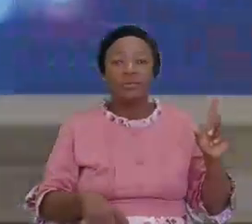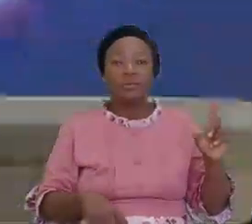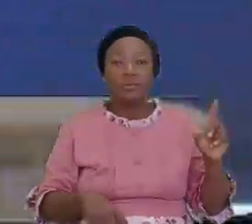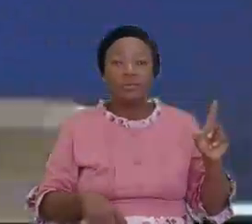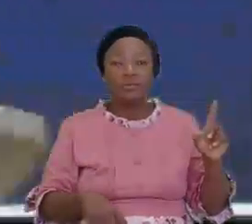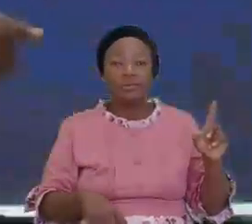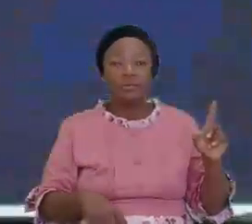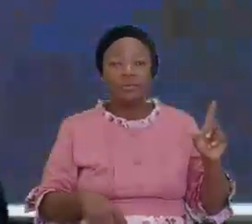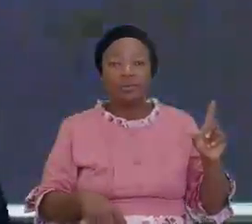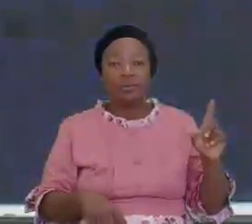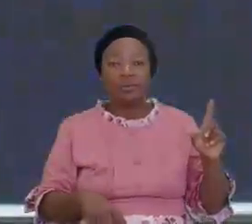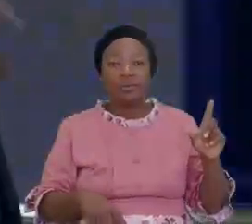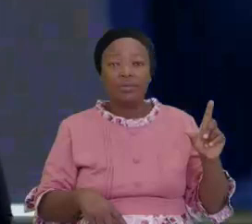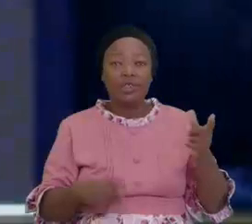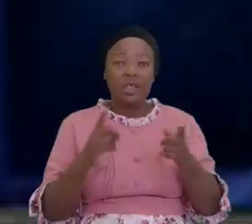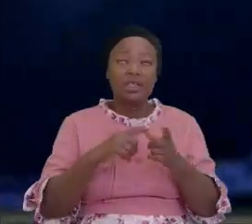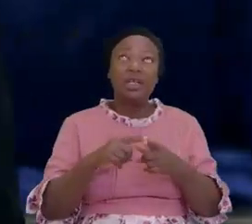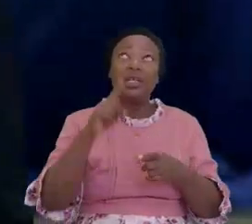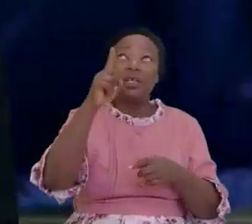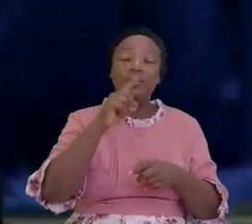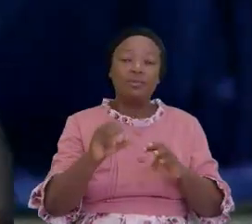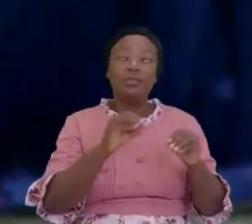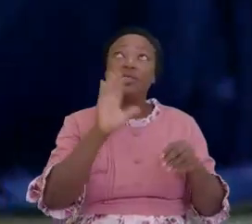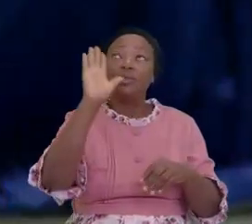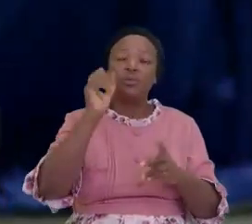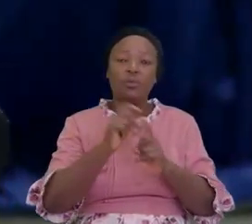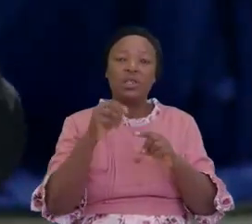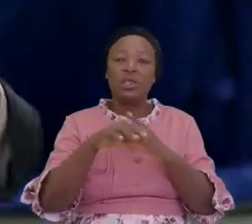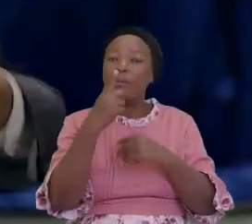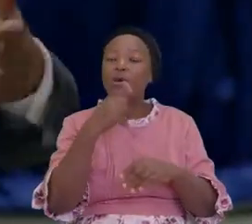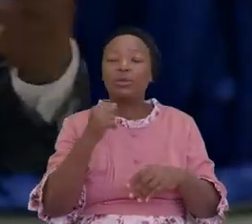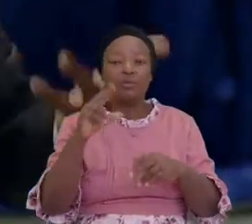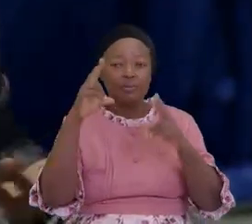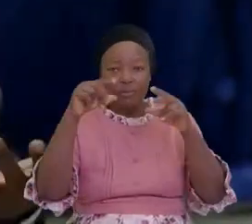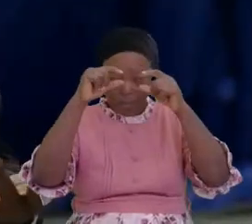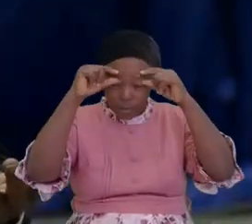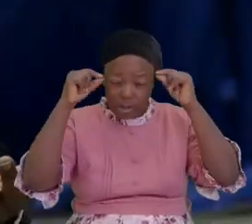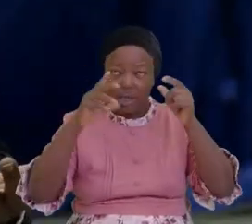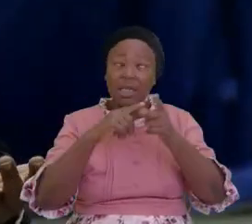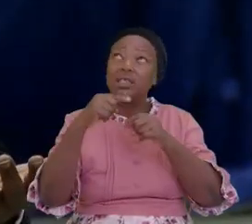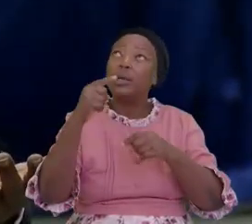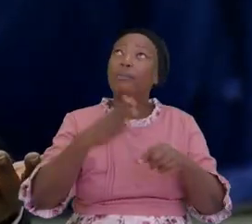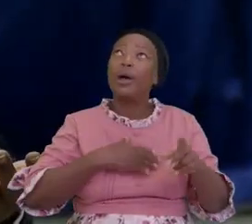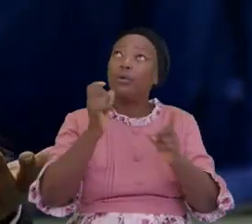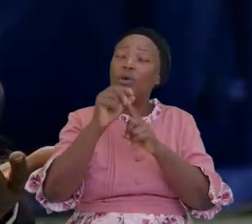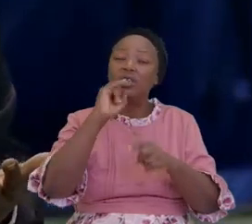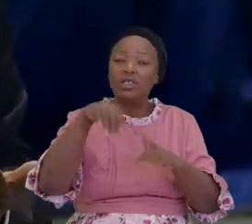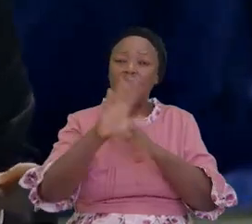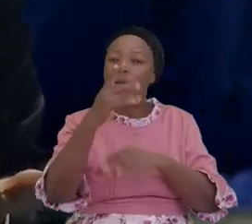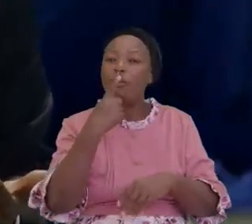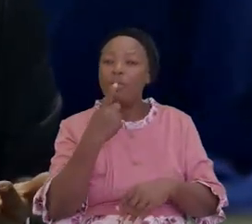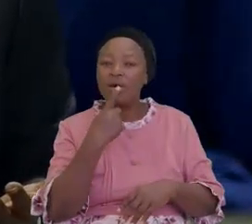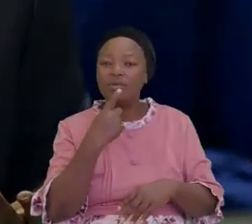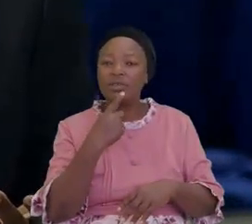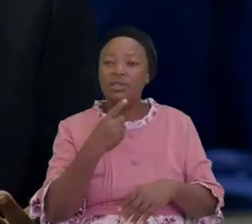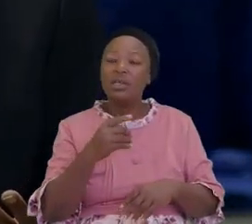like he put his word in the mouth of Moses, and he said, my word is in your mouth, I've